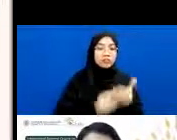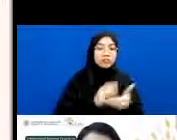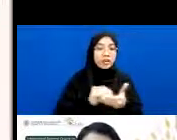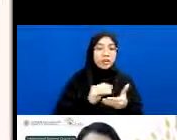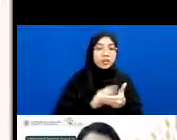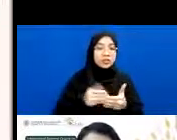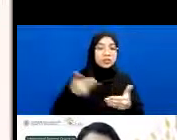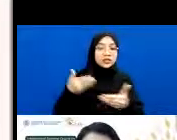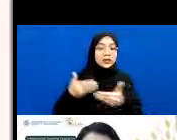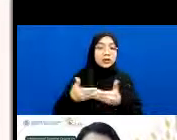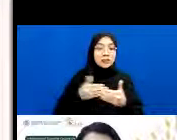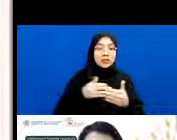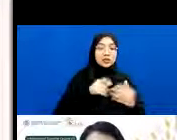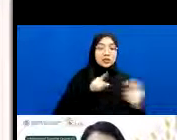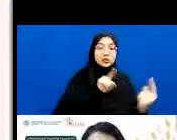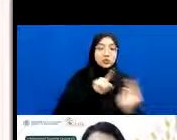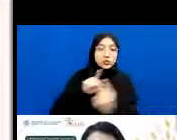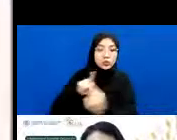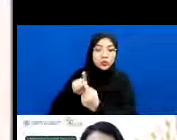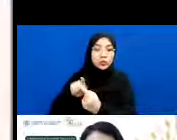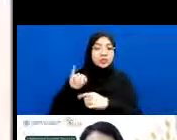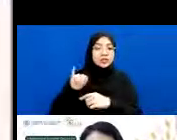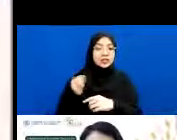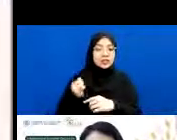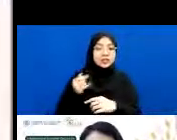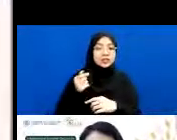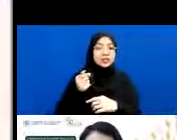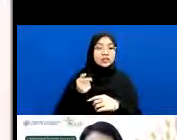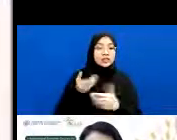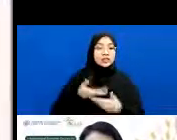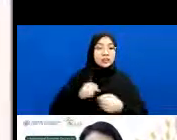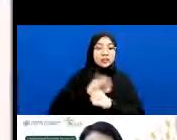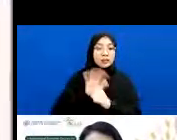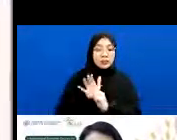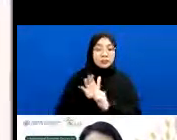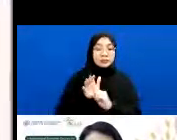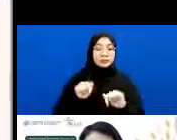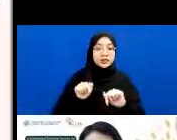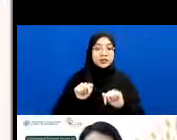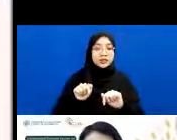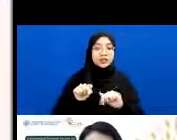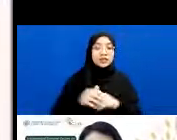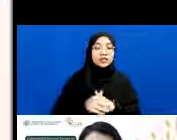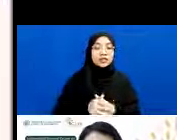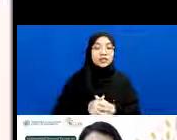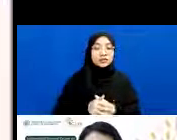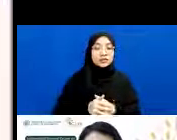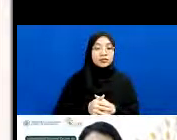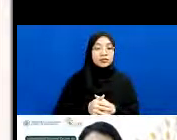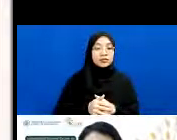not left behind during the pandemic, since these aids are not provided at home. Reference